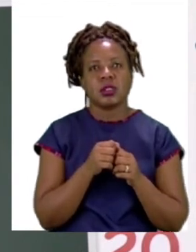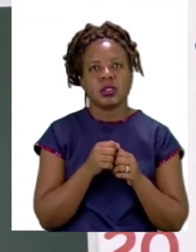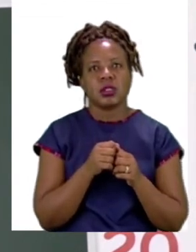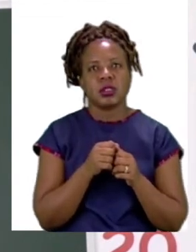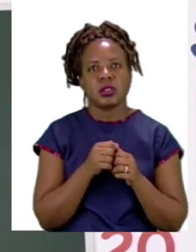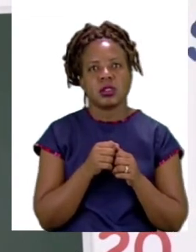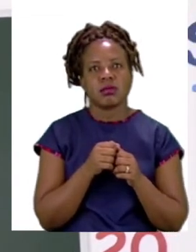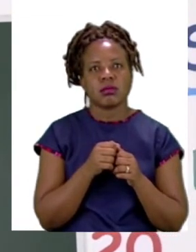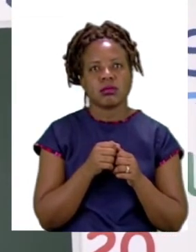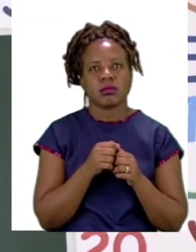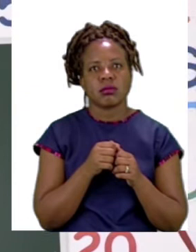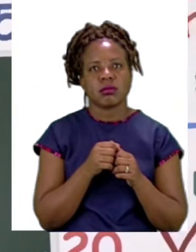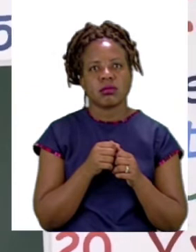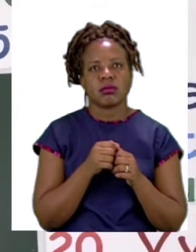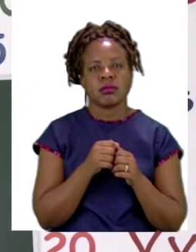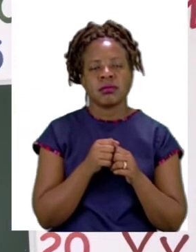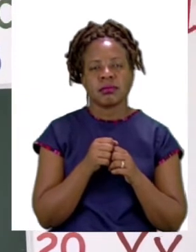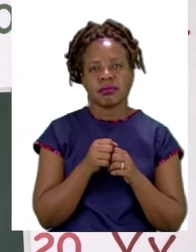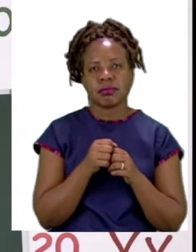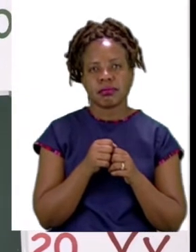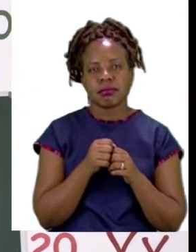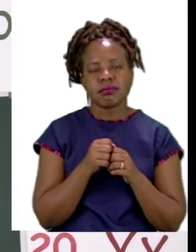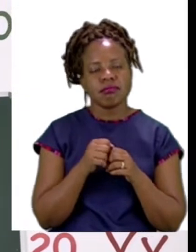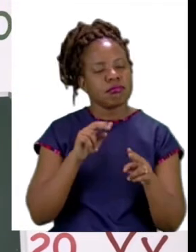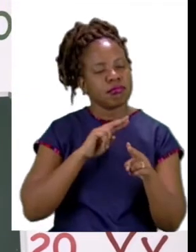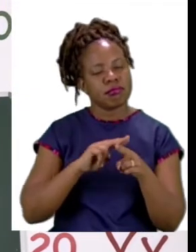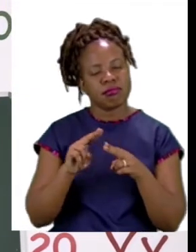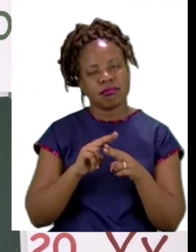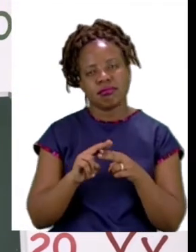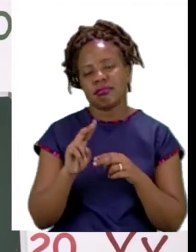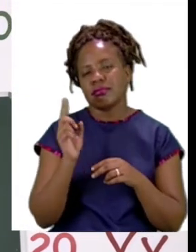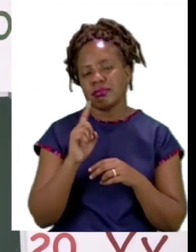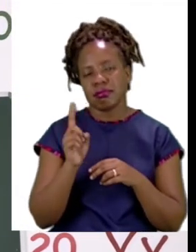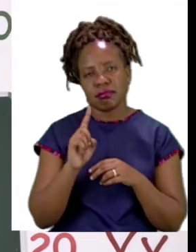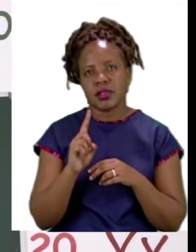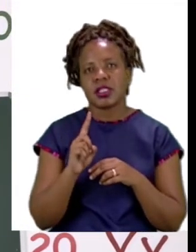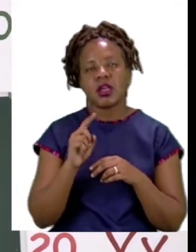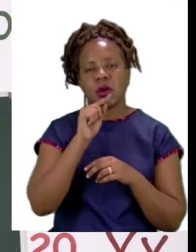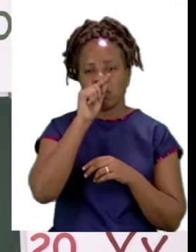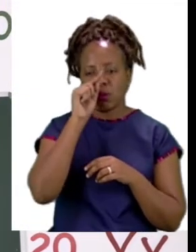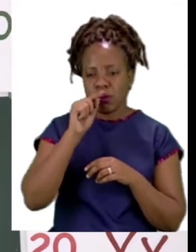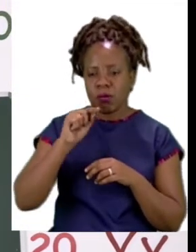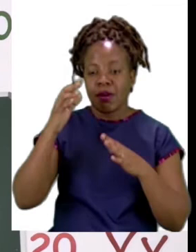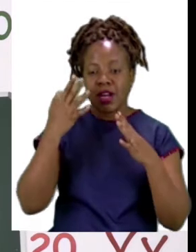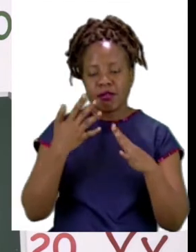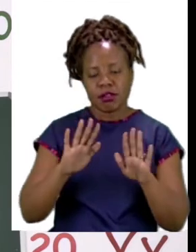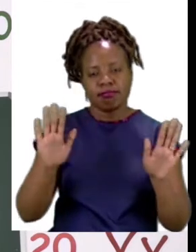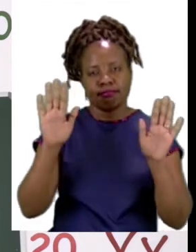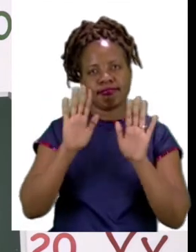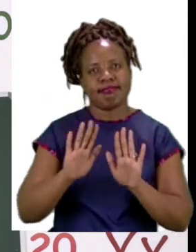it back to the dot. Please take your time, color beautifully, my children, and I will see you